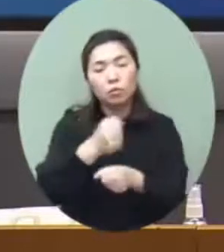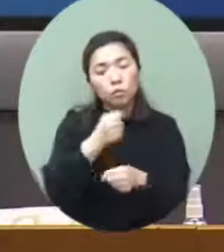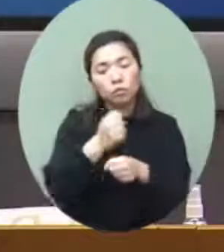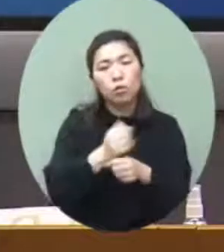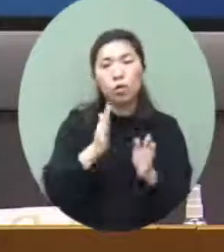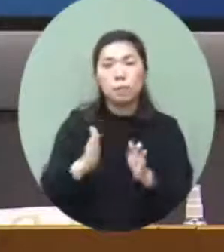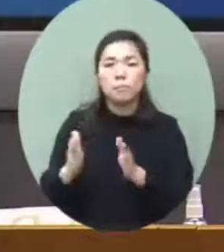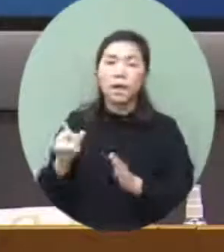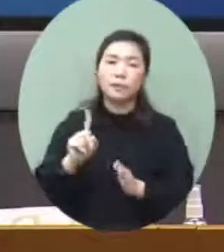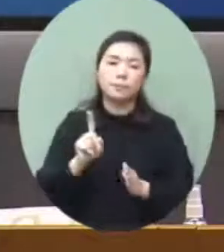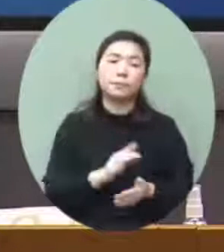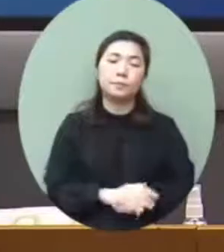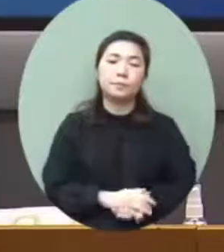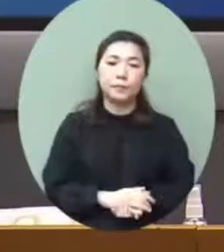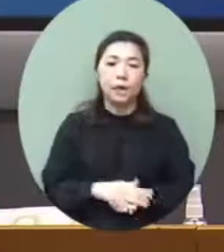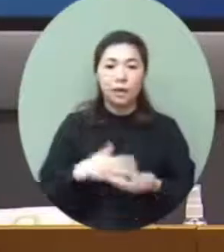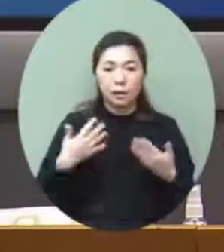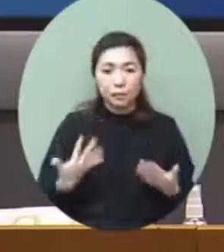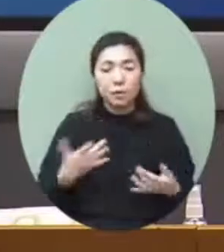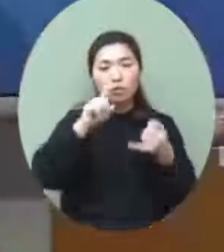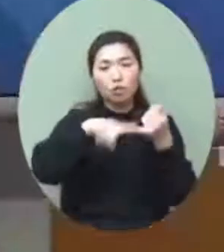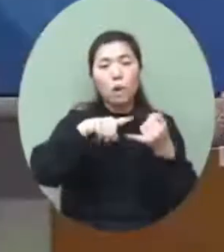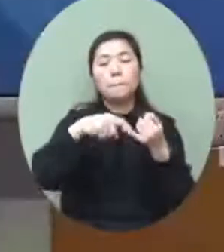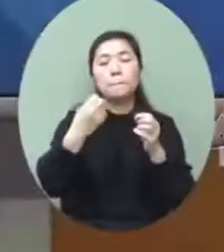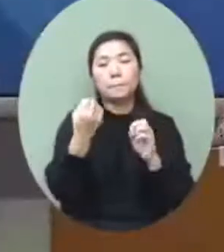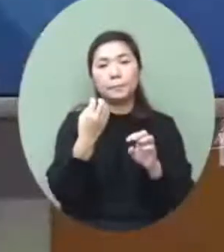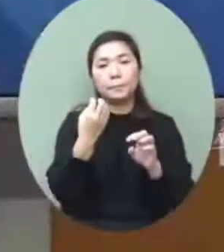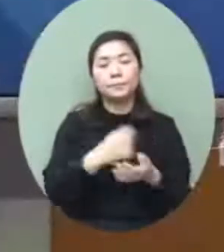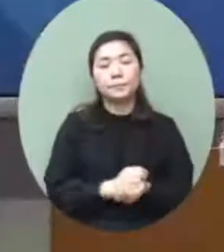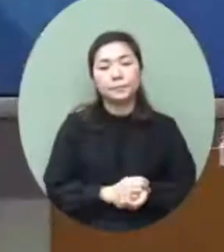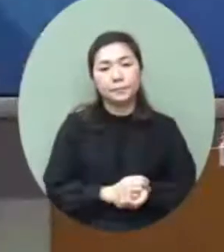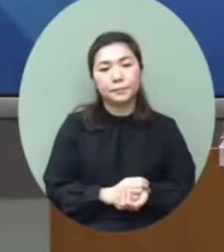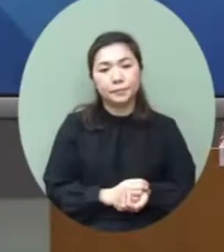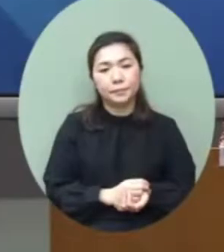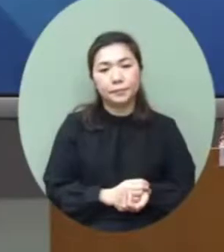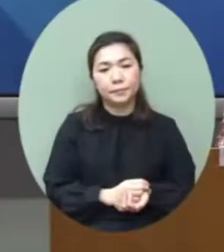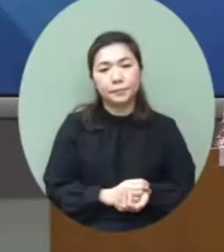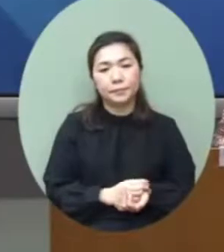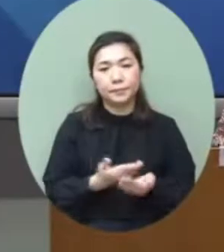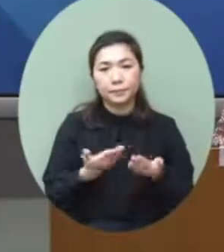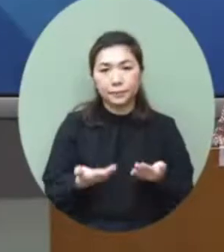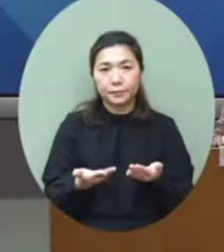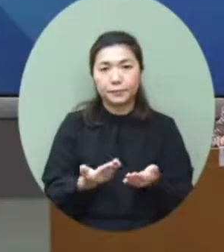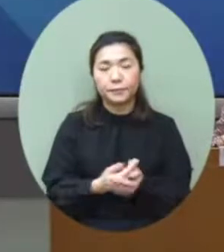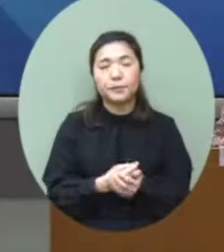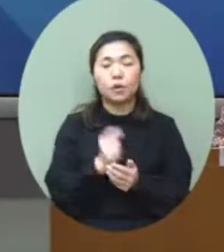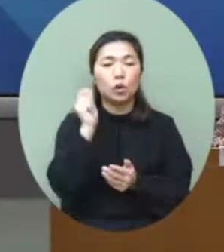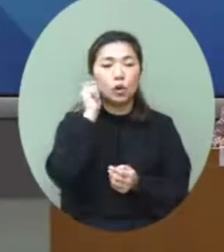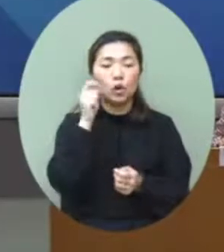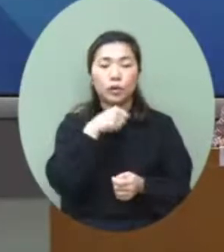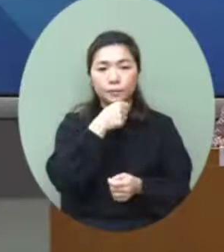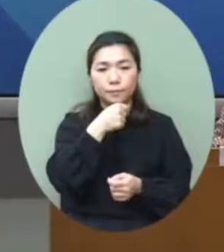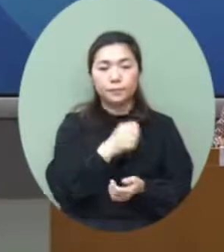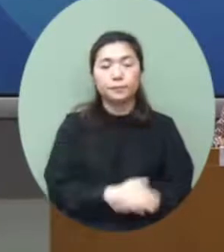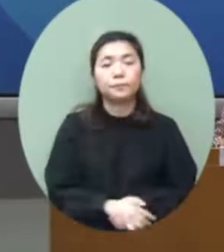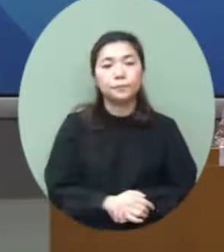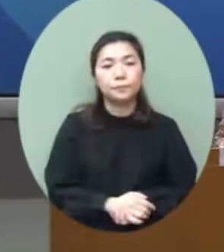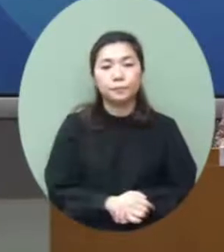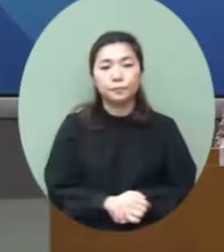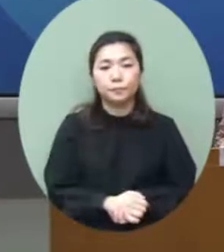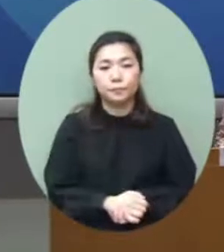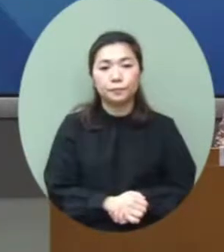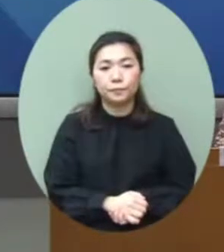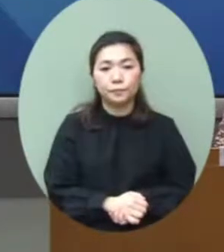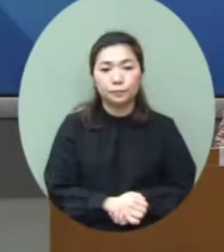to decide on the work arrangement. All right, the last question for today. The lady in